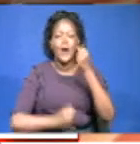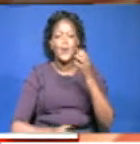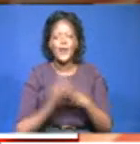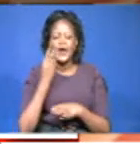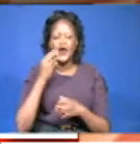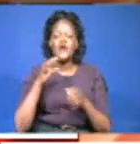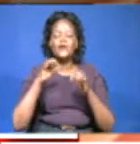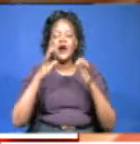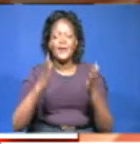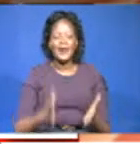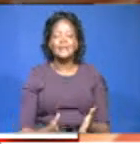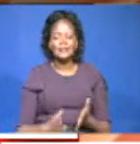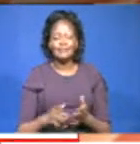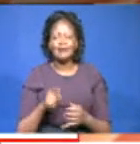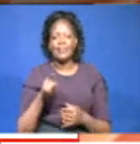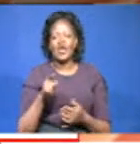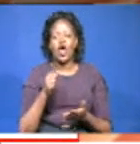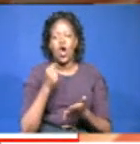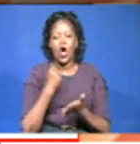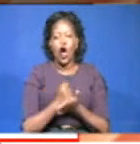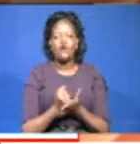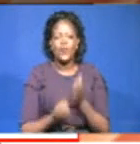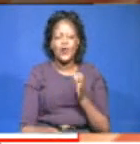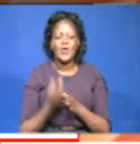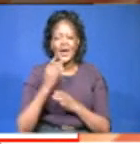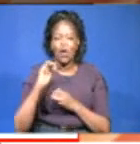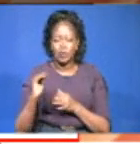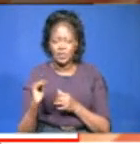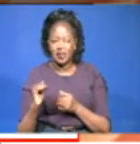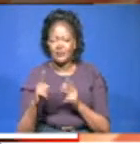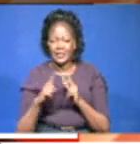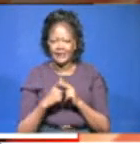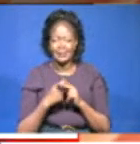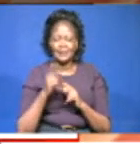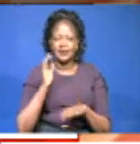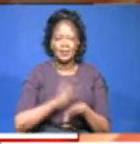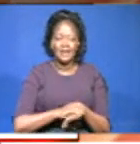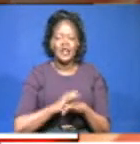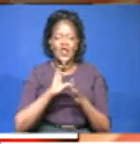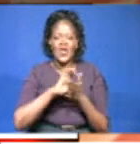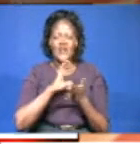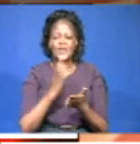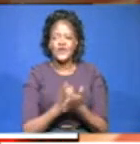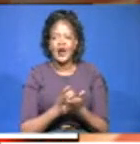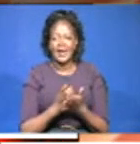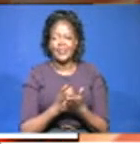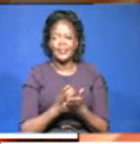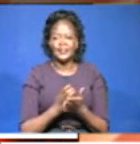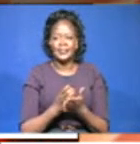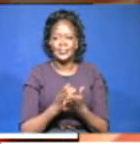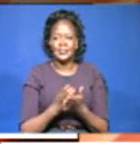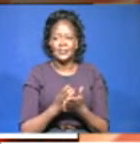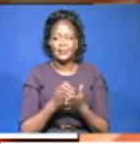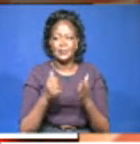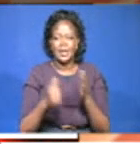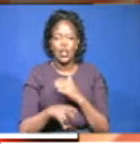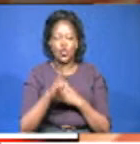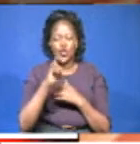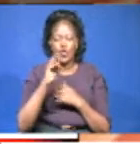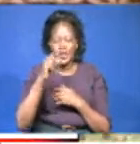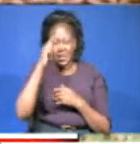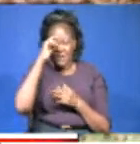coffee producing counties have started receiving the funds under the 2020 government-funded kitty. Let's take a